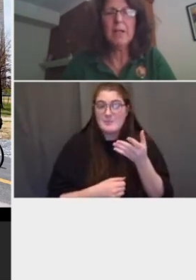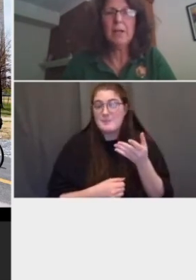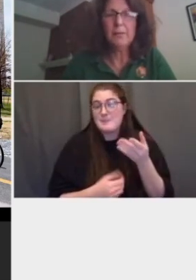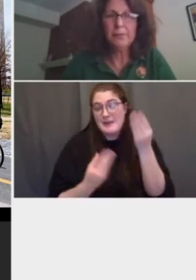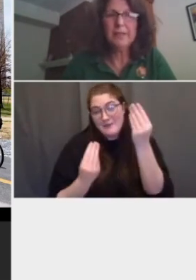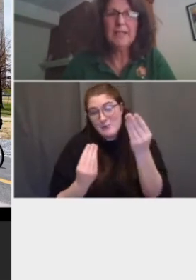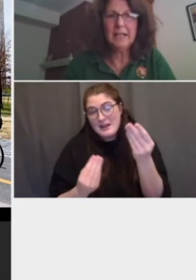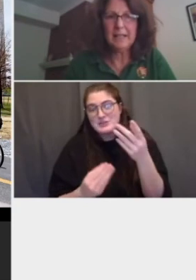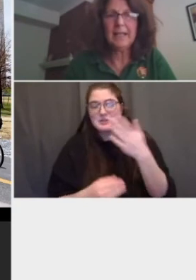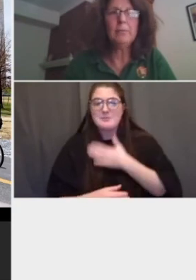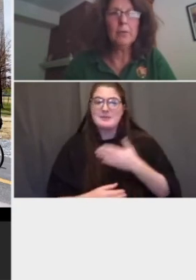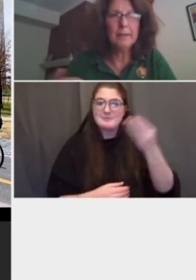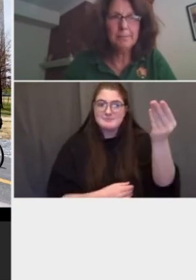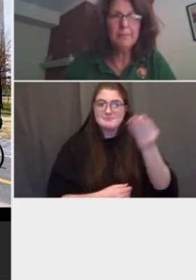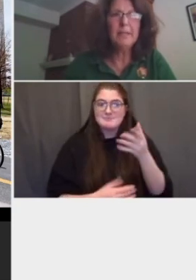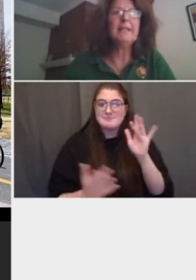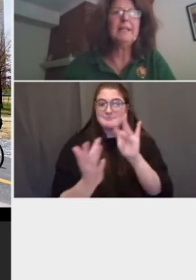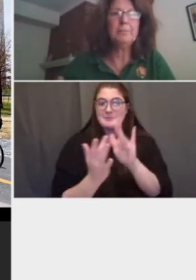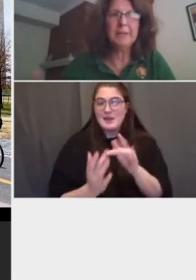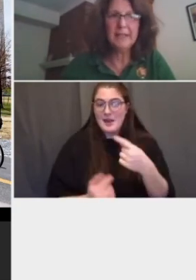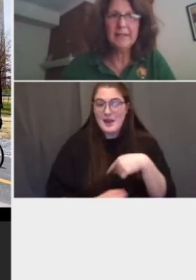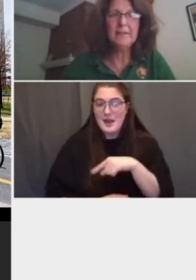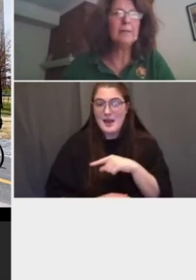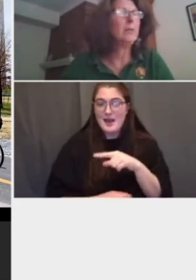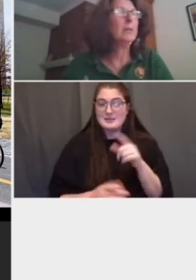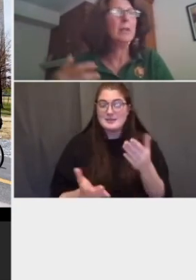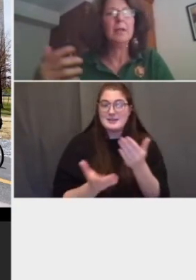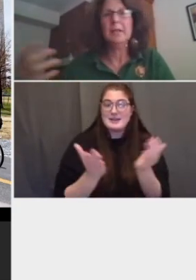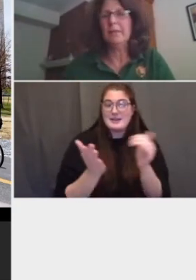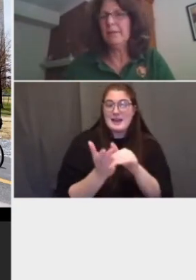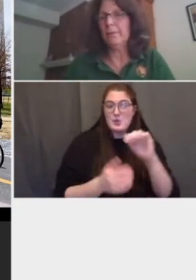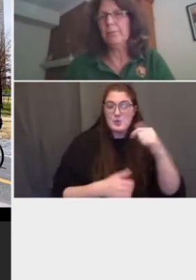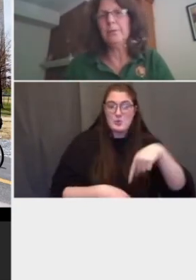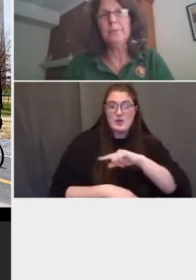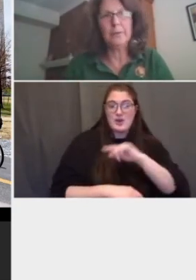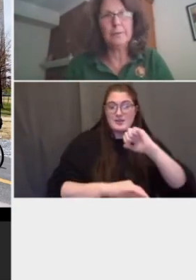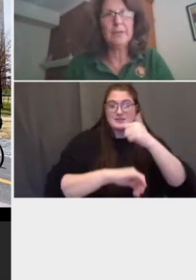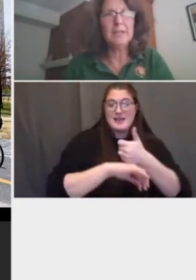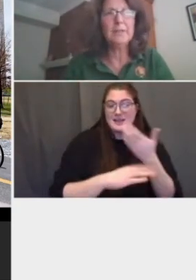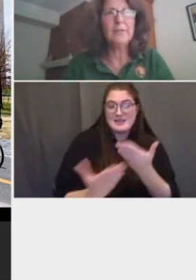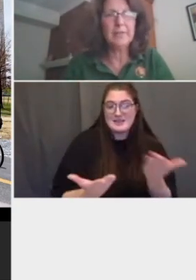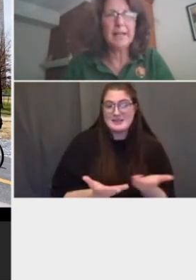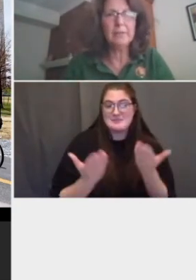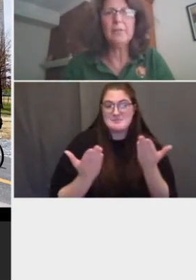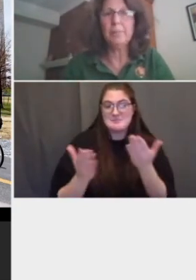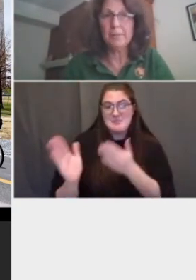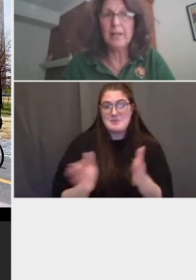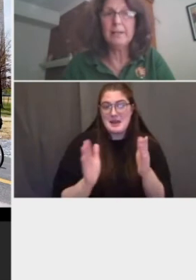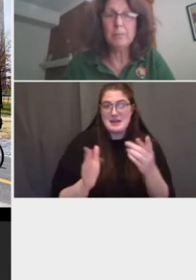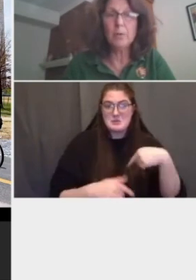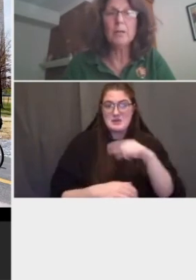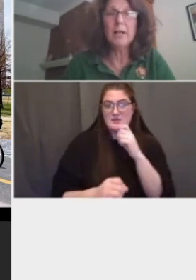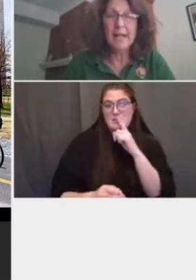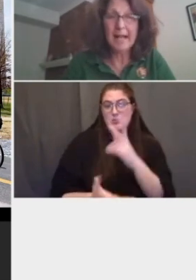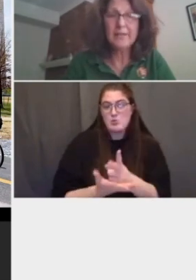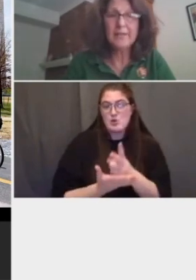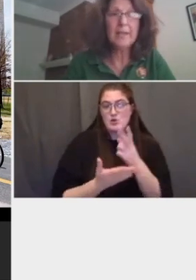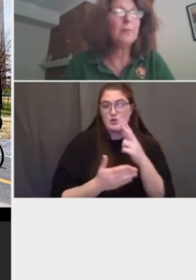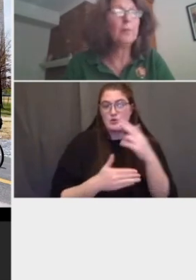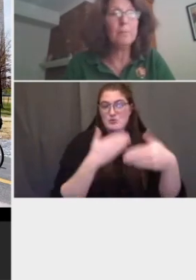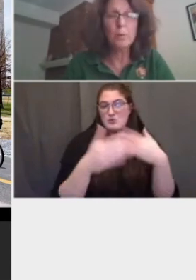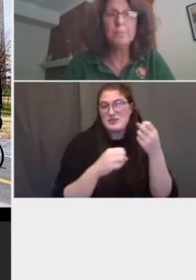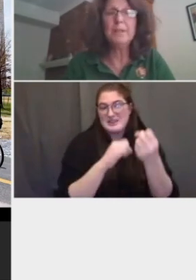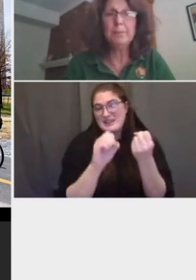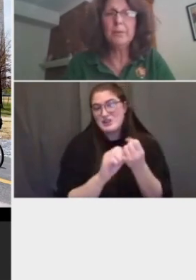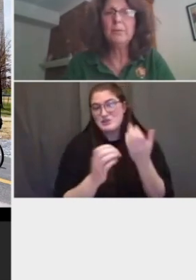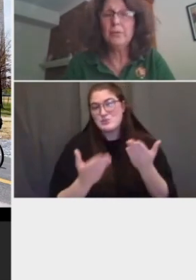But hopefully, again, we're implementing these plans that we've approved over the years now to provide more